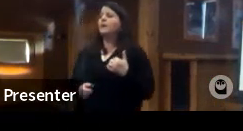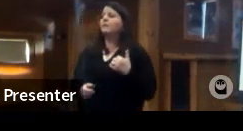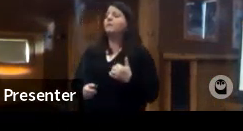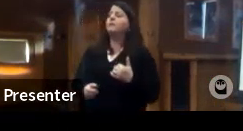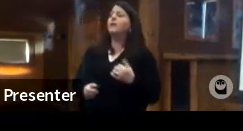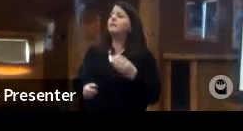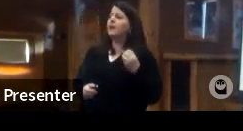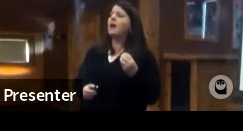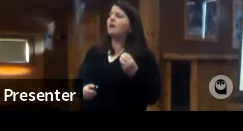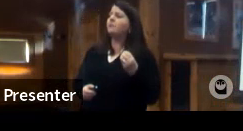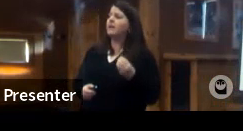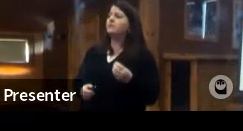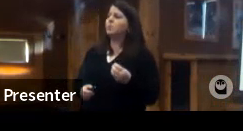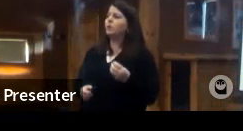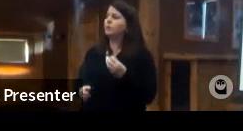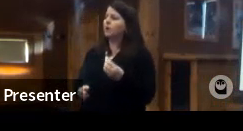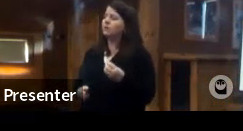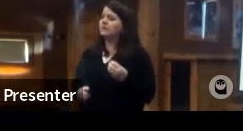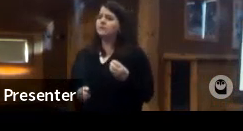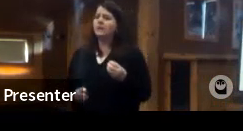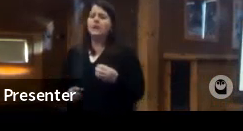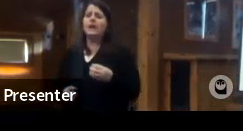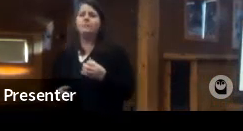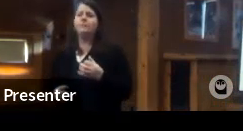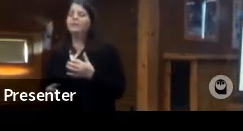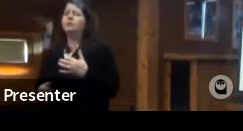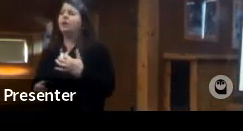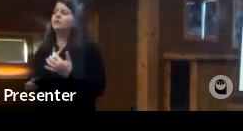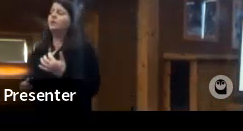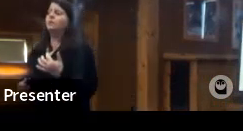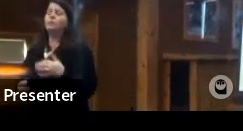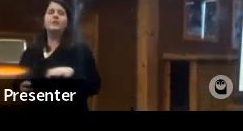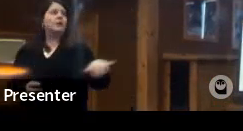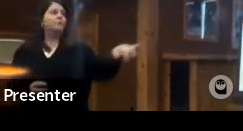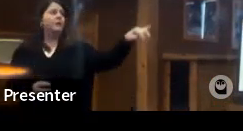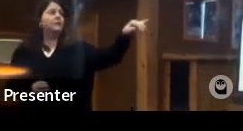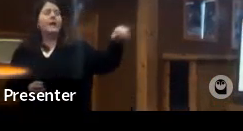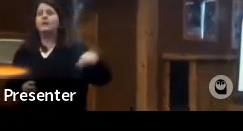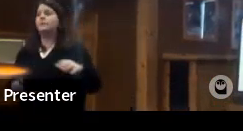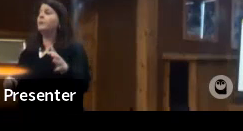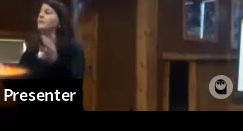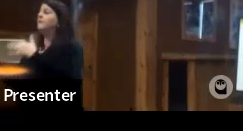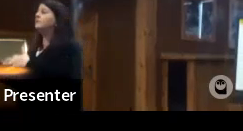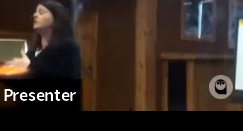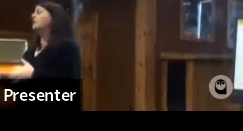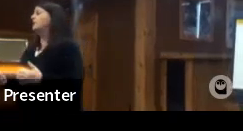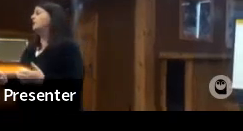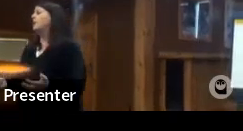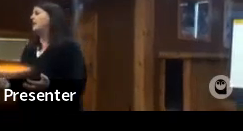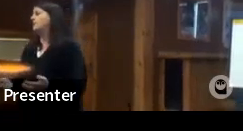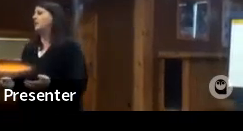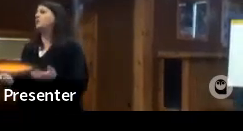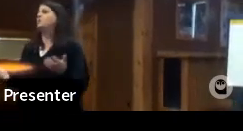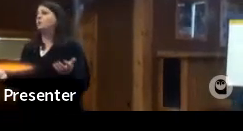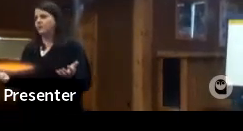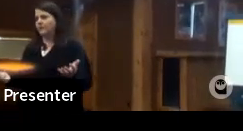making sure that they feel like they have that support regardless. But then there's also the risk of being attacked by defense attorney that